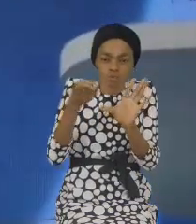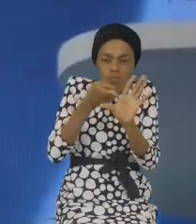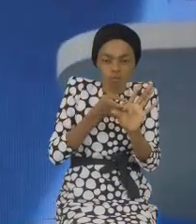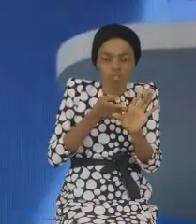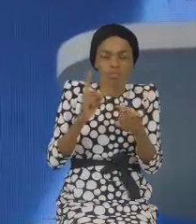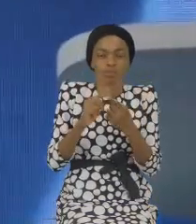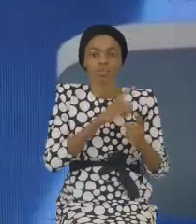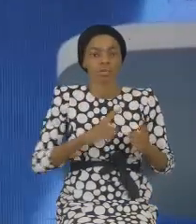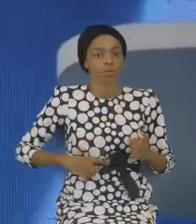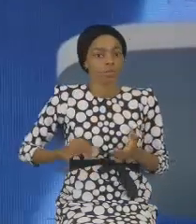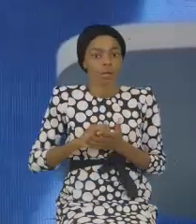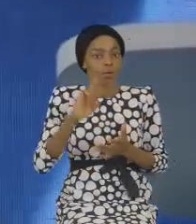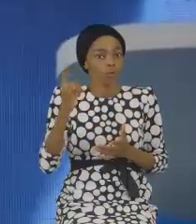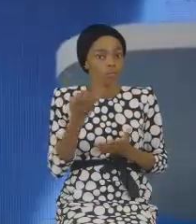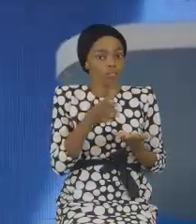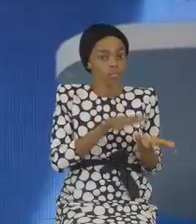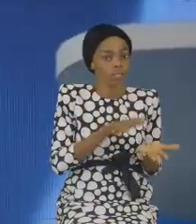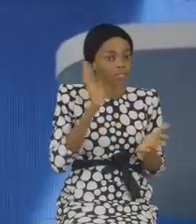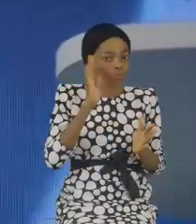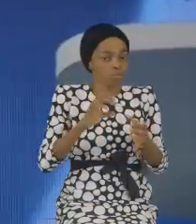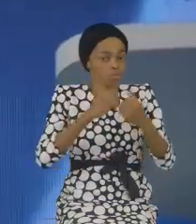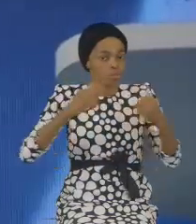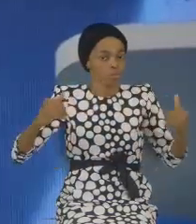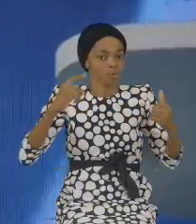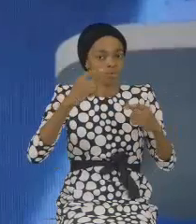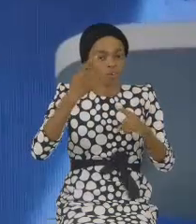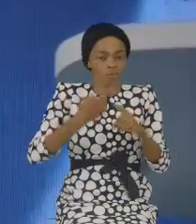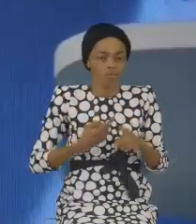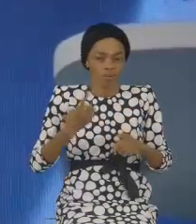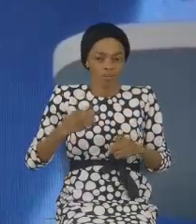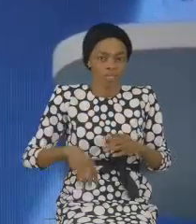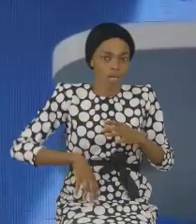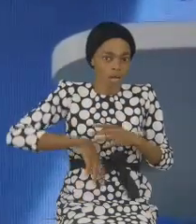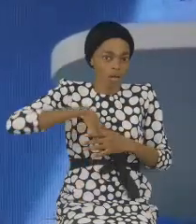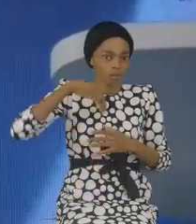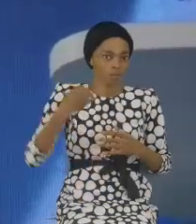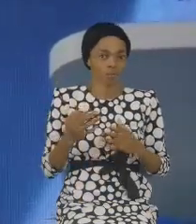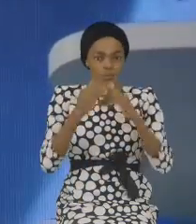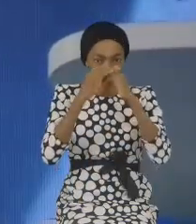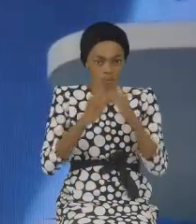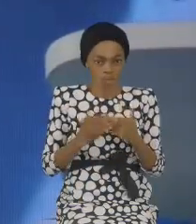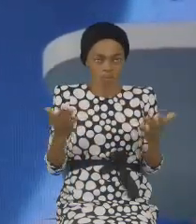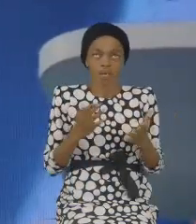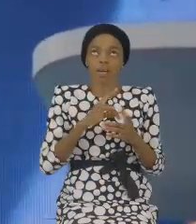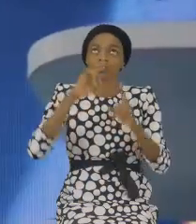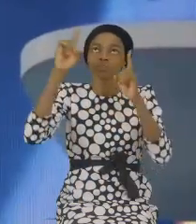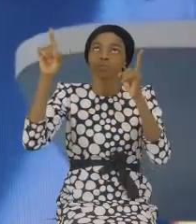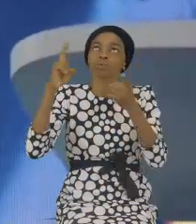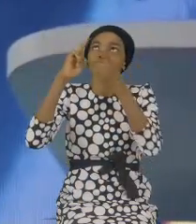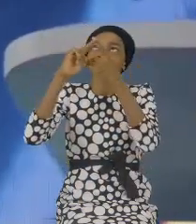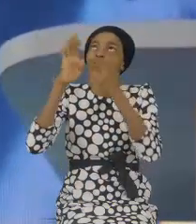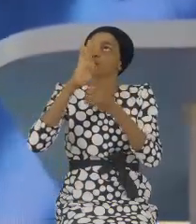only death can separate you from the outward worship here, and then you go to be with